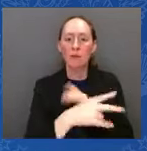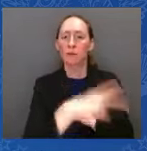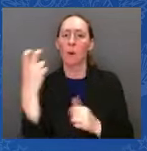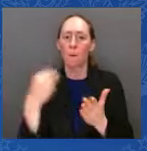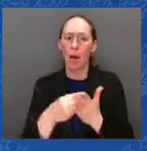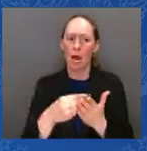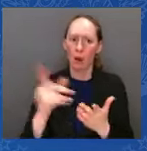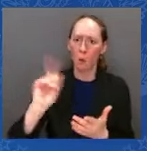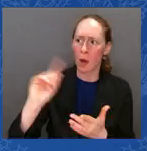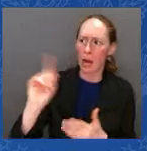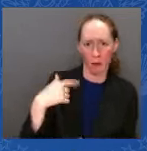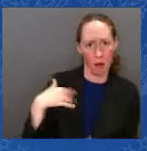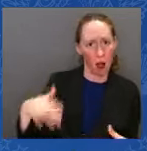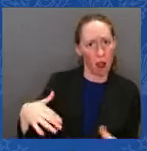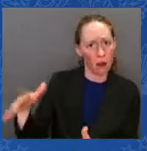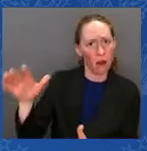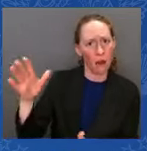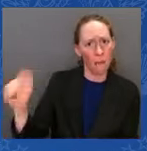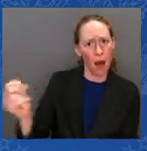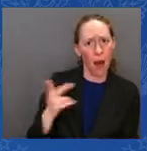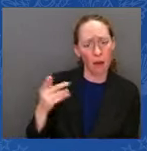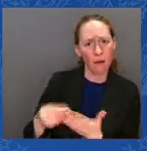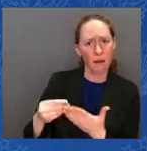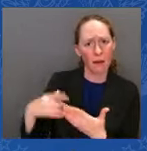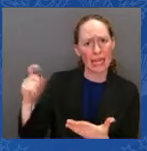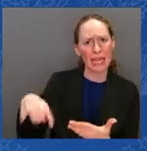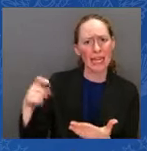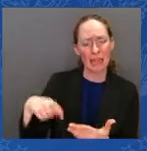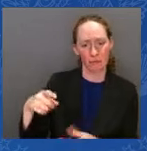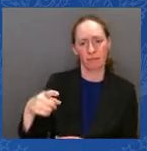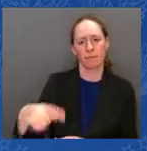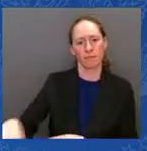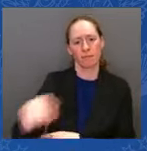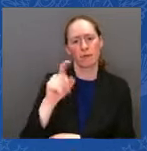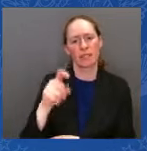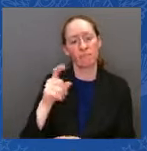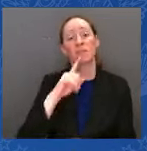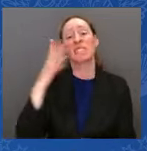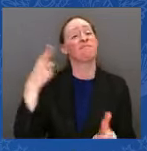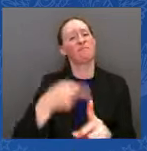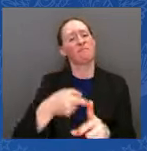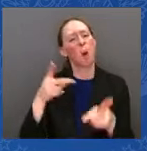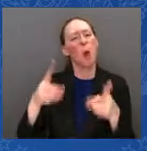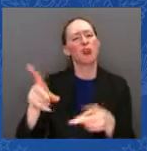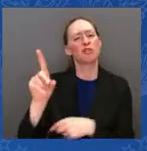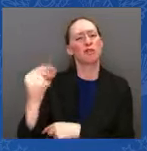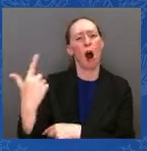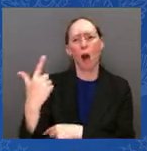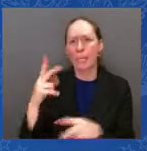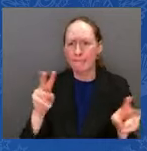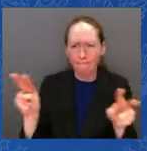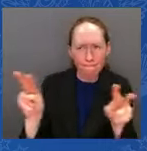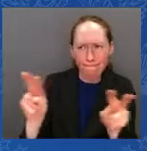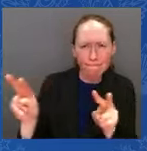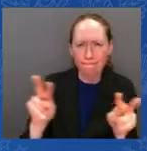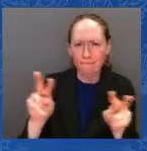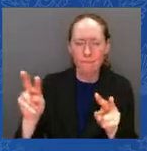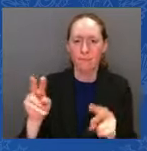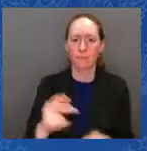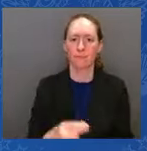inspector generals and watchdogs for taxpayers' dollars. It's estimated for every $10, every $1 we spend in firing these